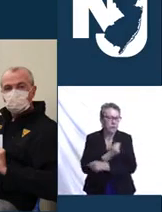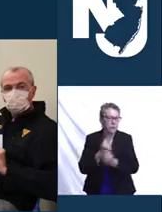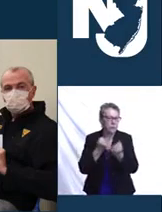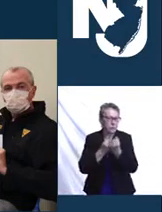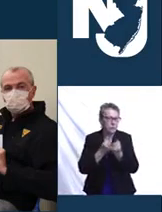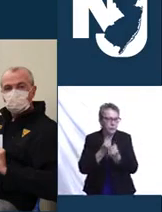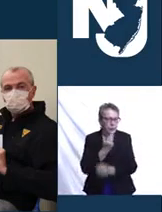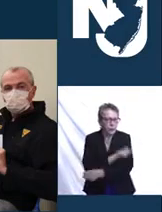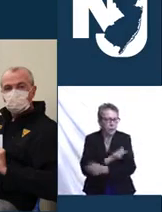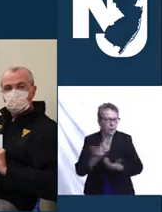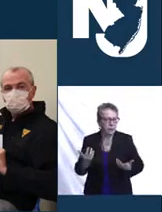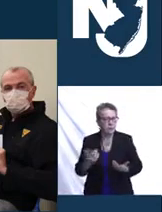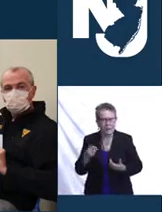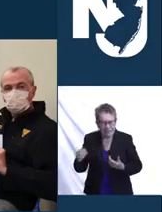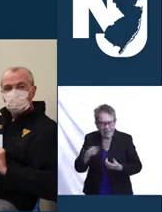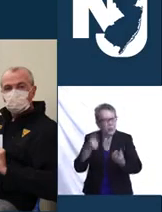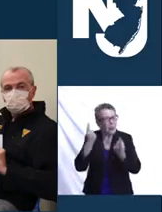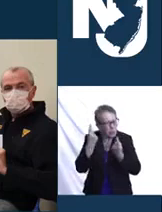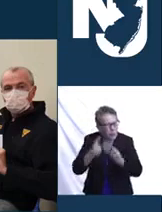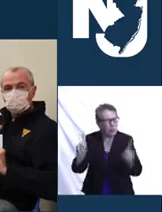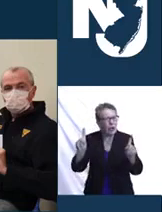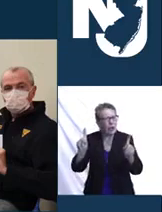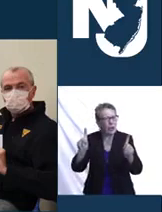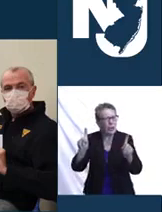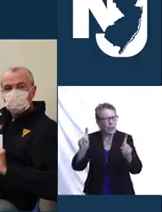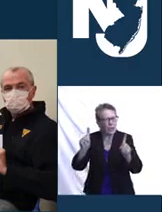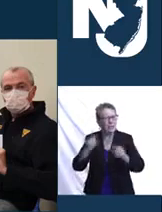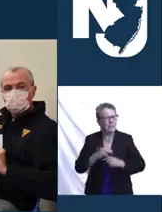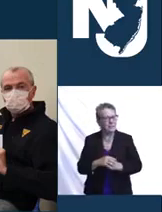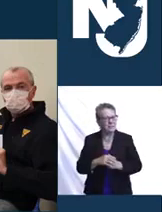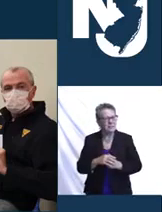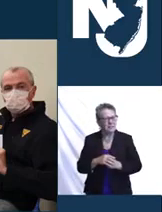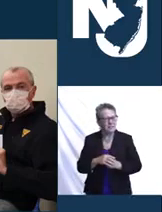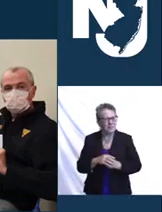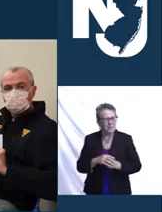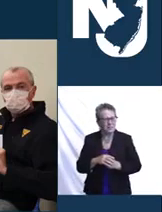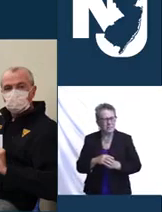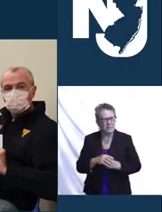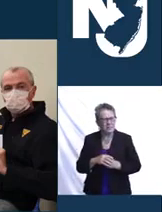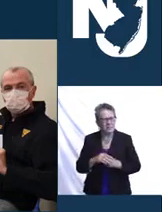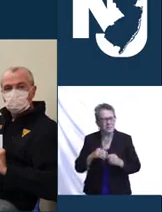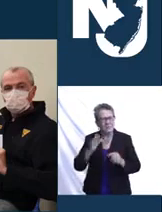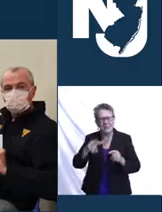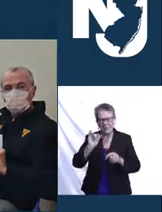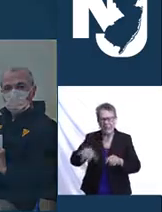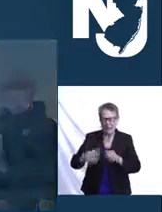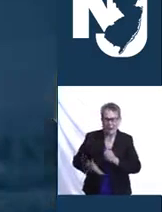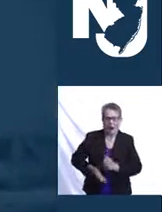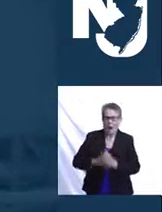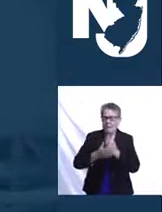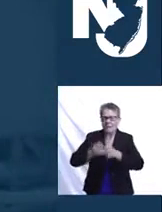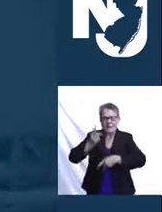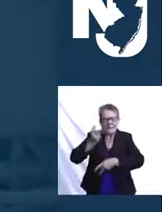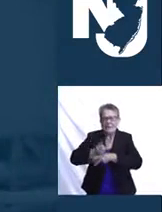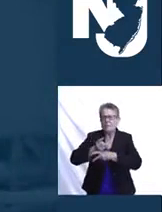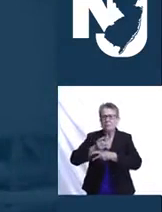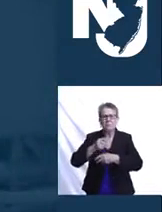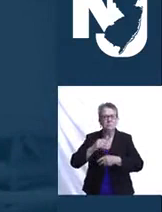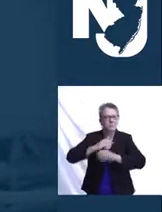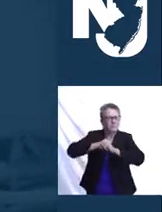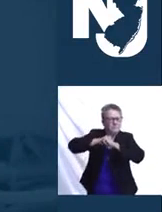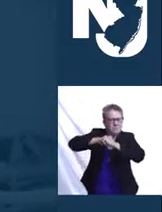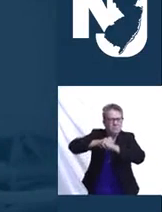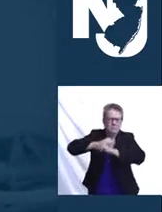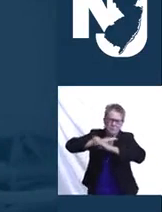remains the predominant strain here in New Jersey and elsewhere in the country. This fact is borne out by the data on